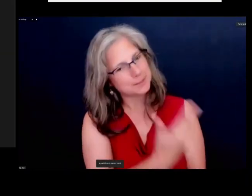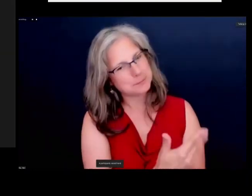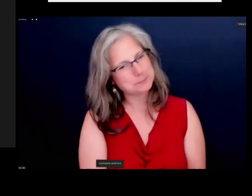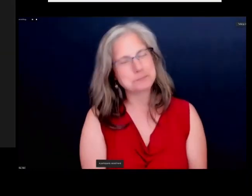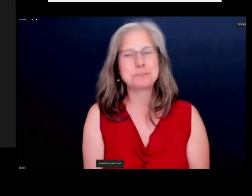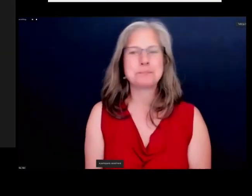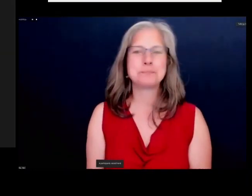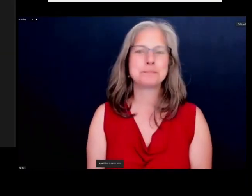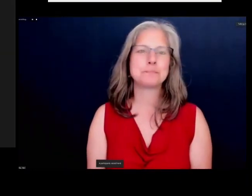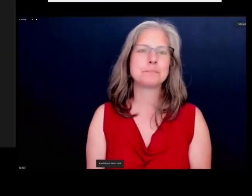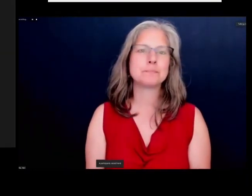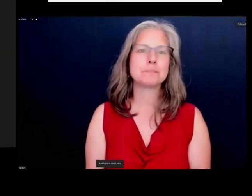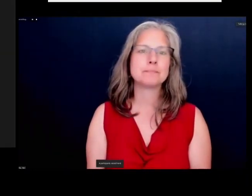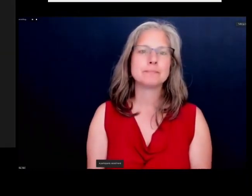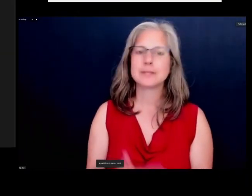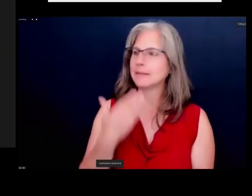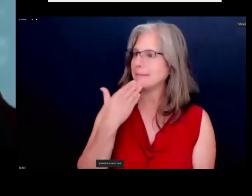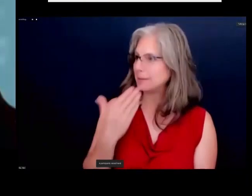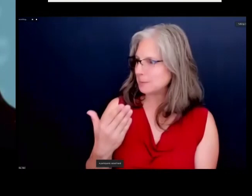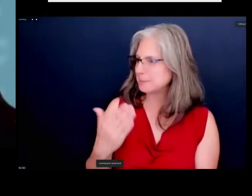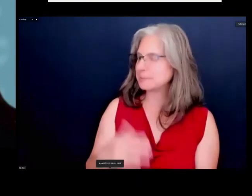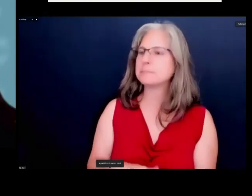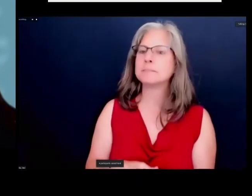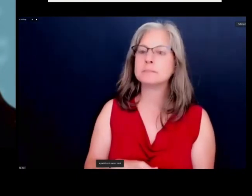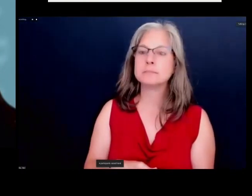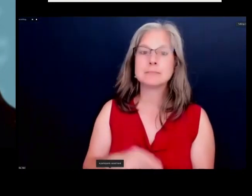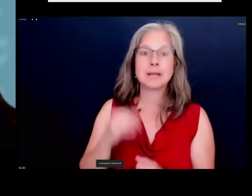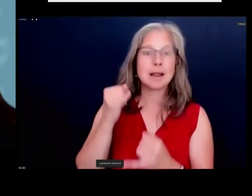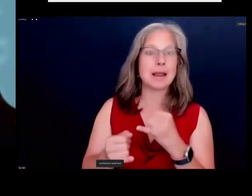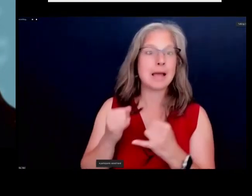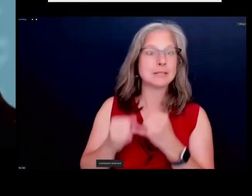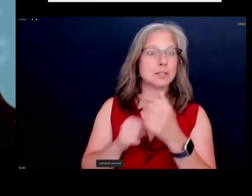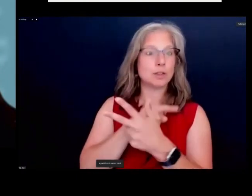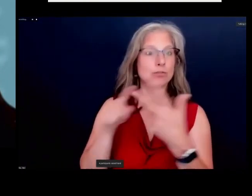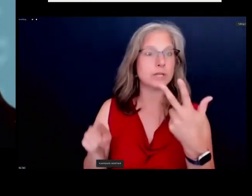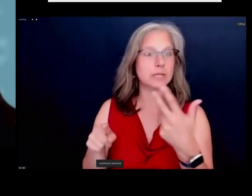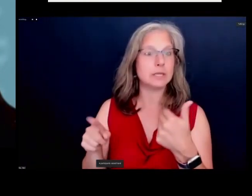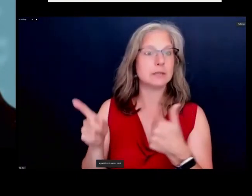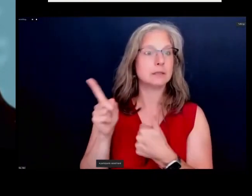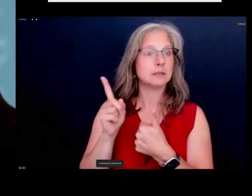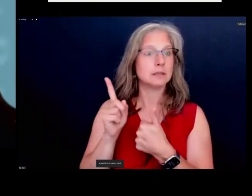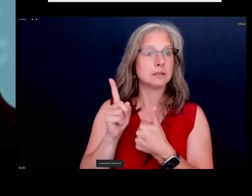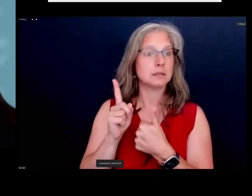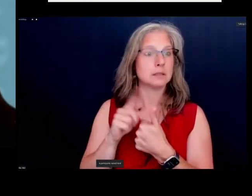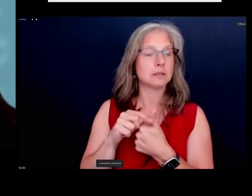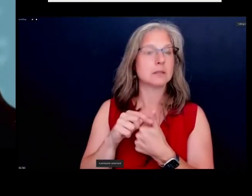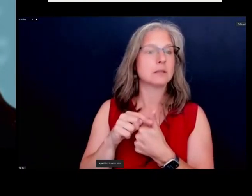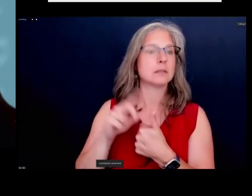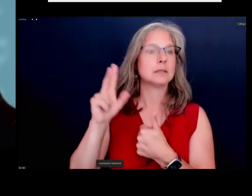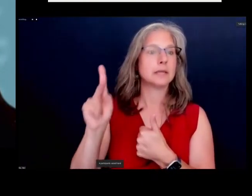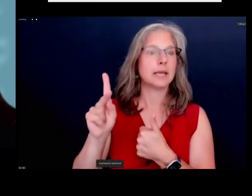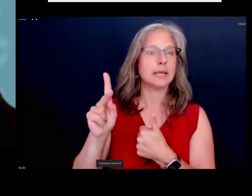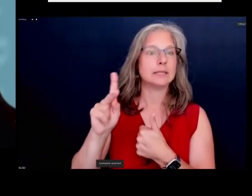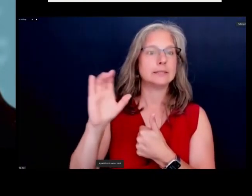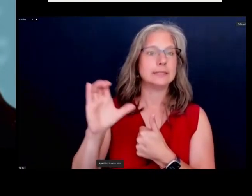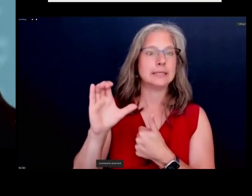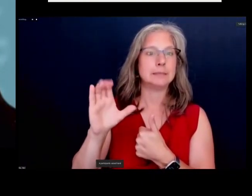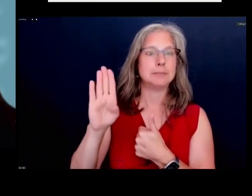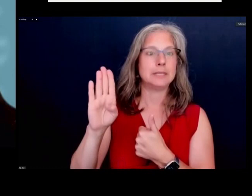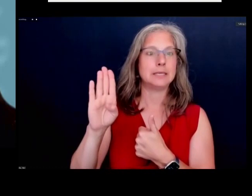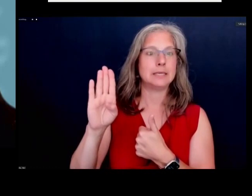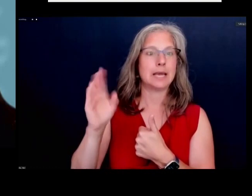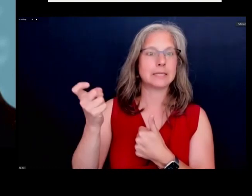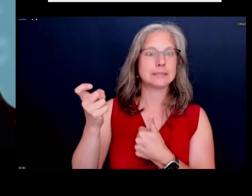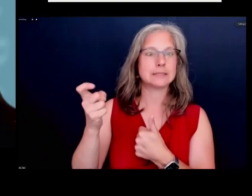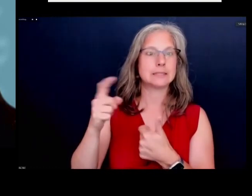That's it. Thank you so much. Thank you, Atmika. Our last three will be